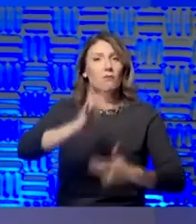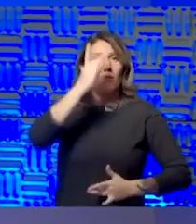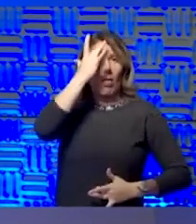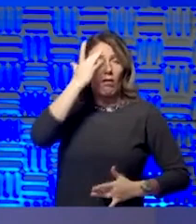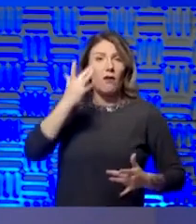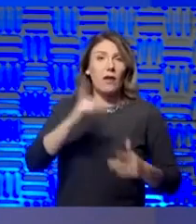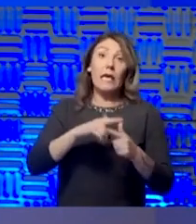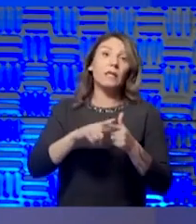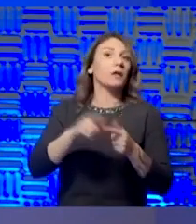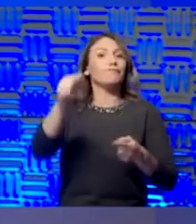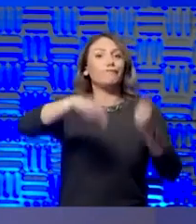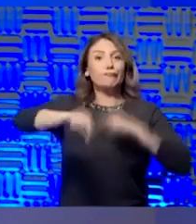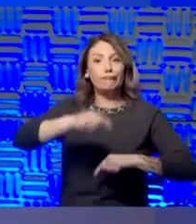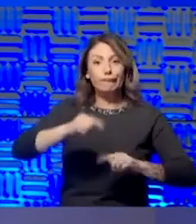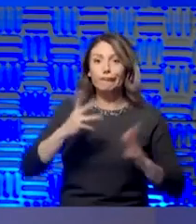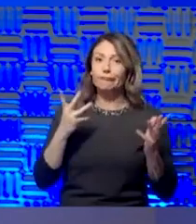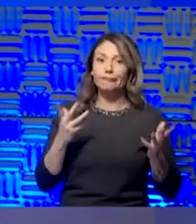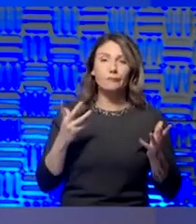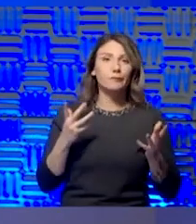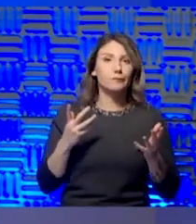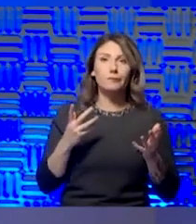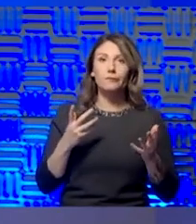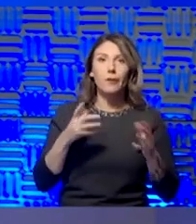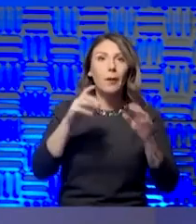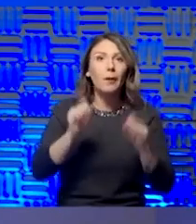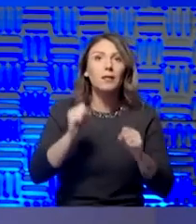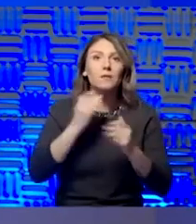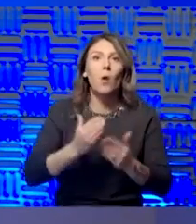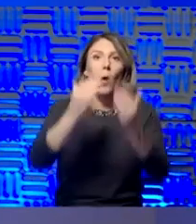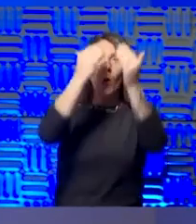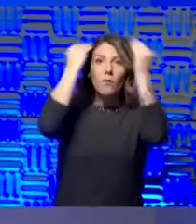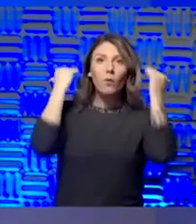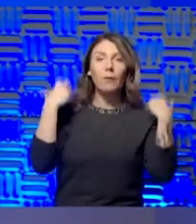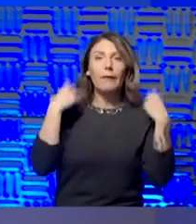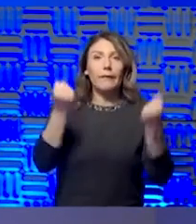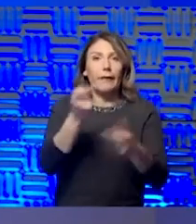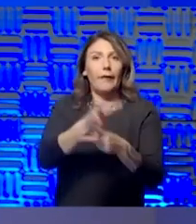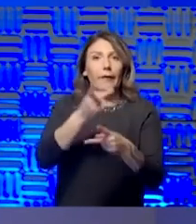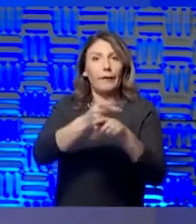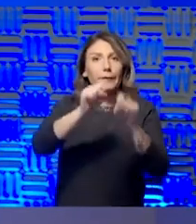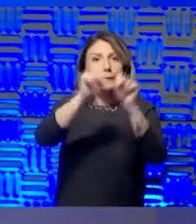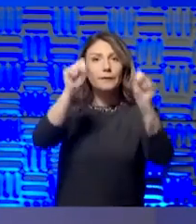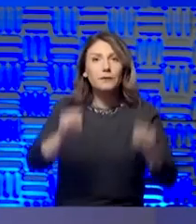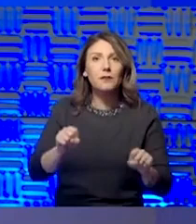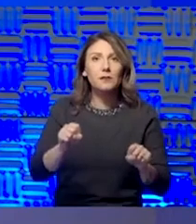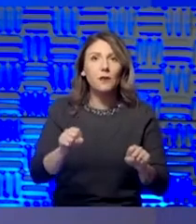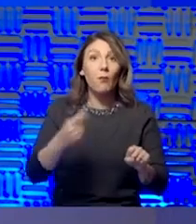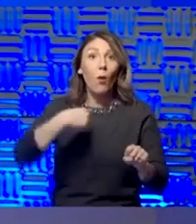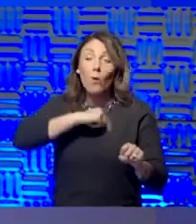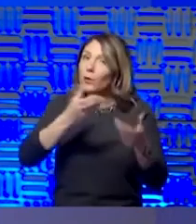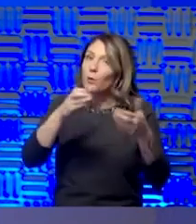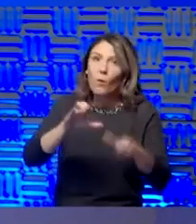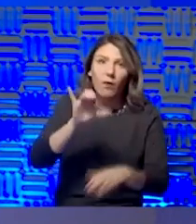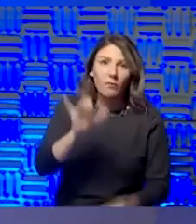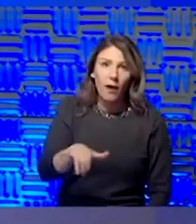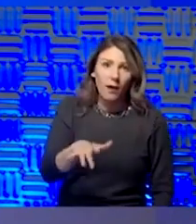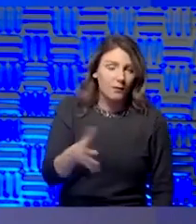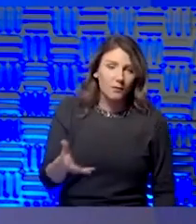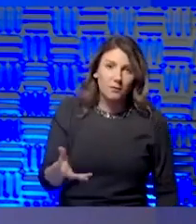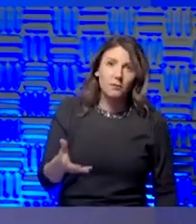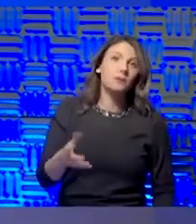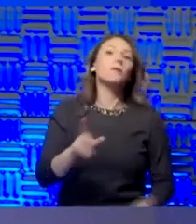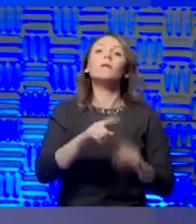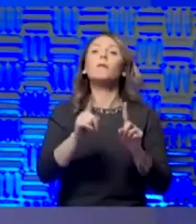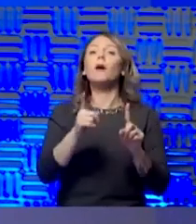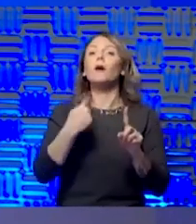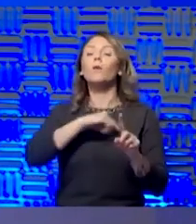could just be back to our possible overwhelming of our healthcare system. And that's what we don't want to get, but we all need